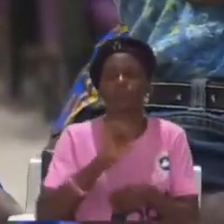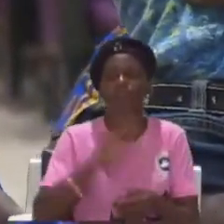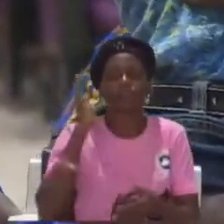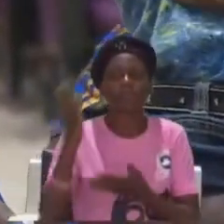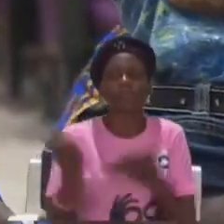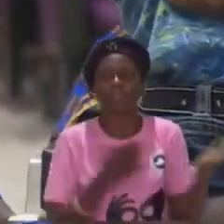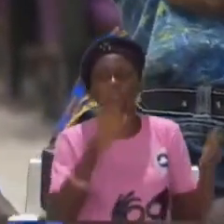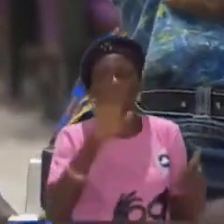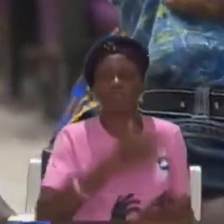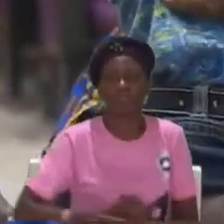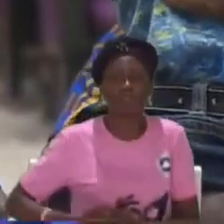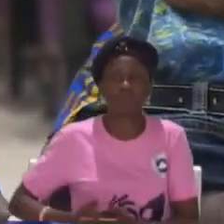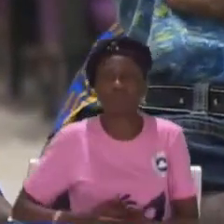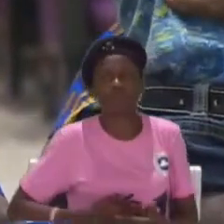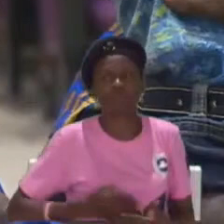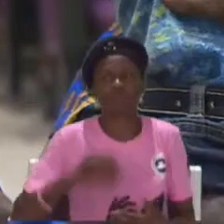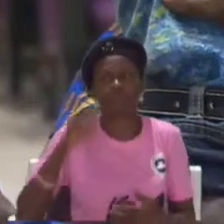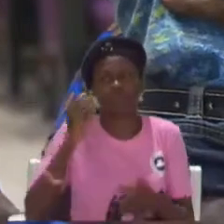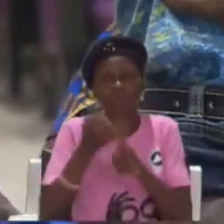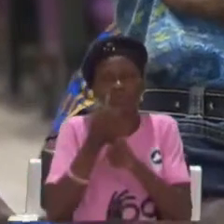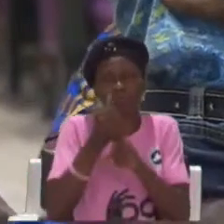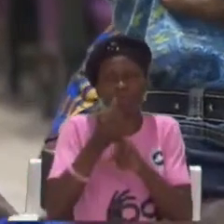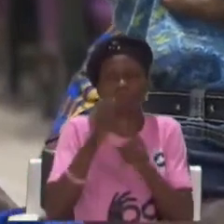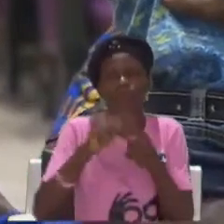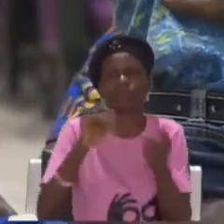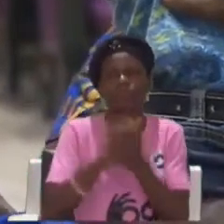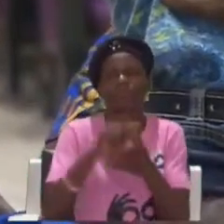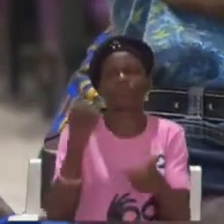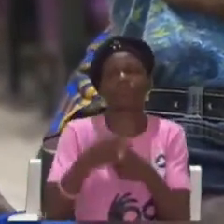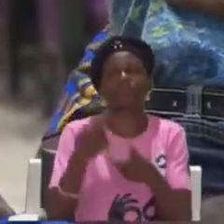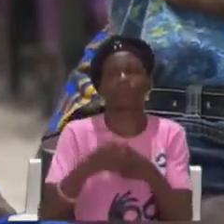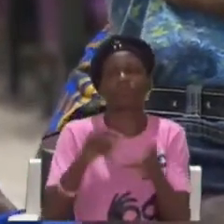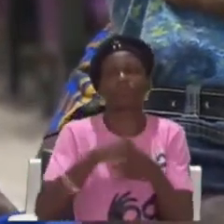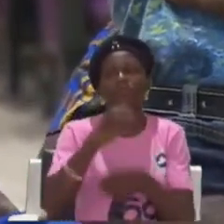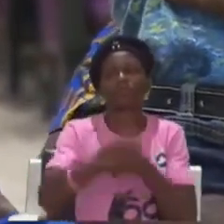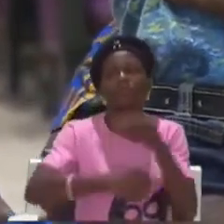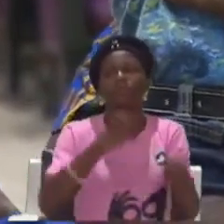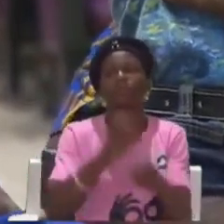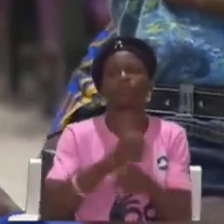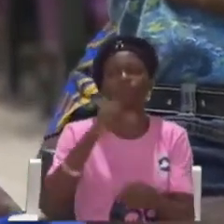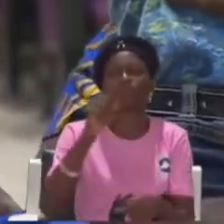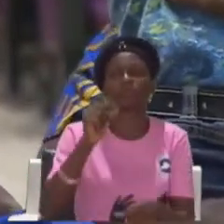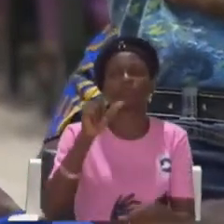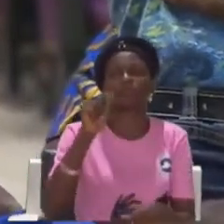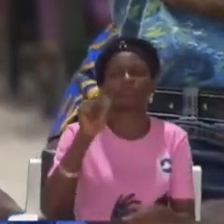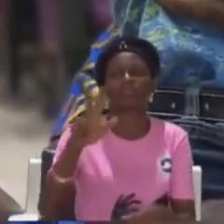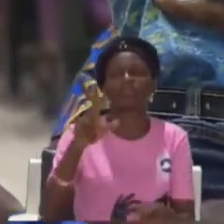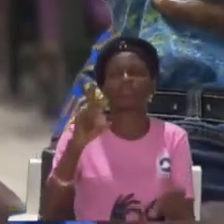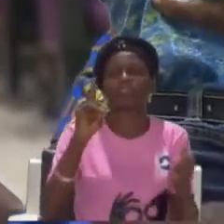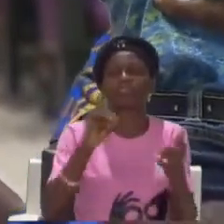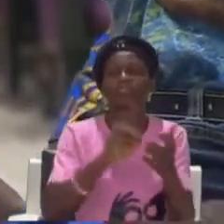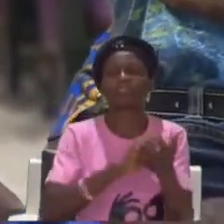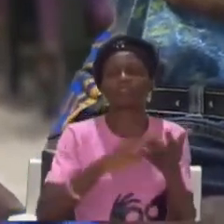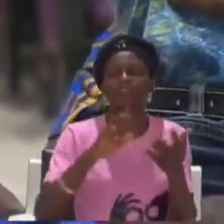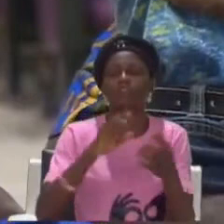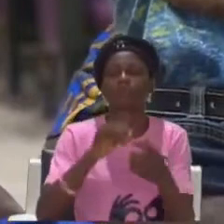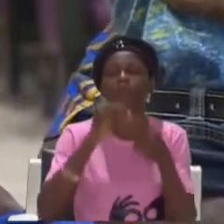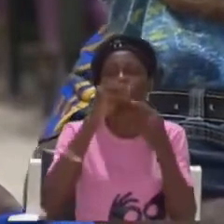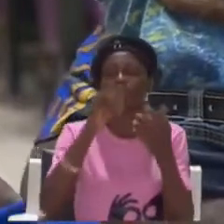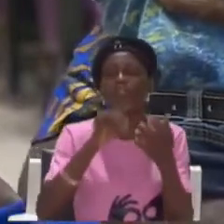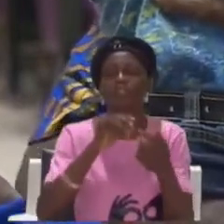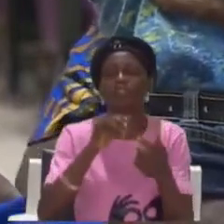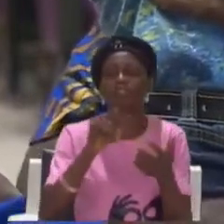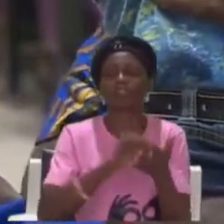your baby. I hold on to that word. In year 2023, divine encounter, special divine